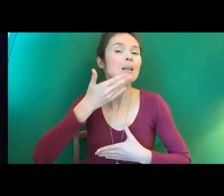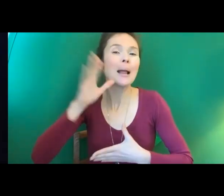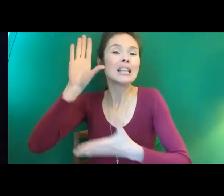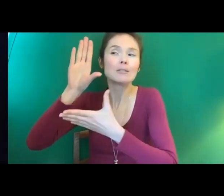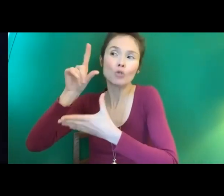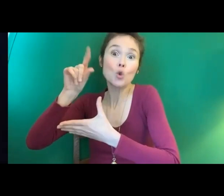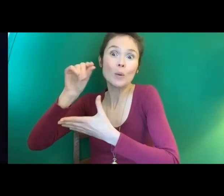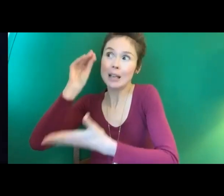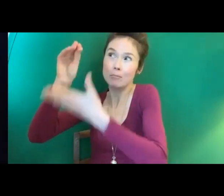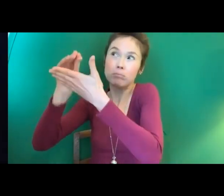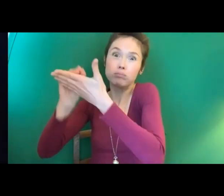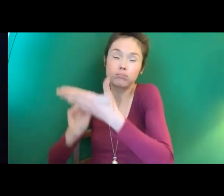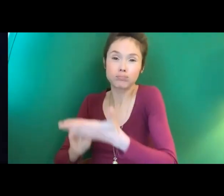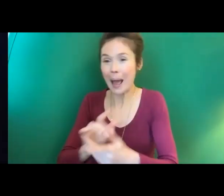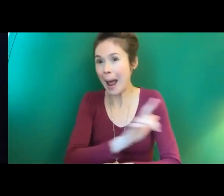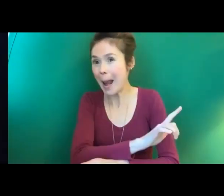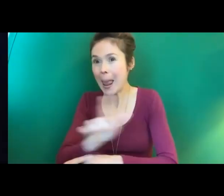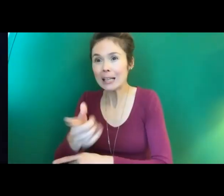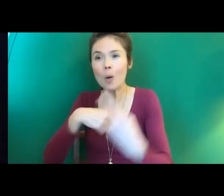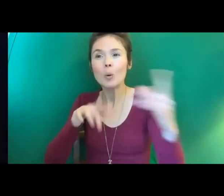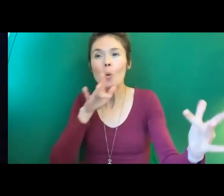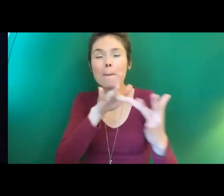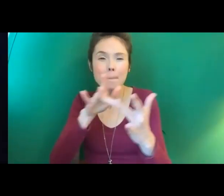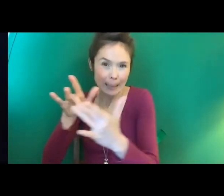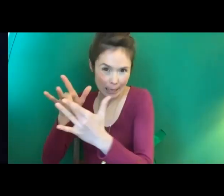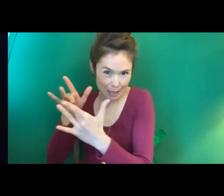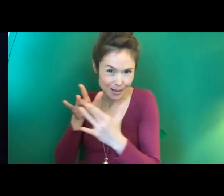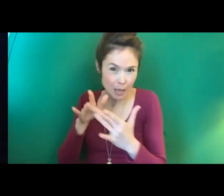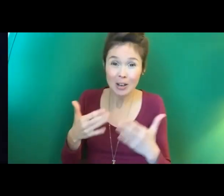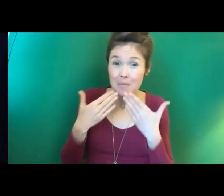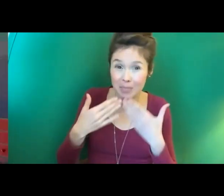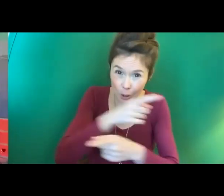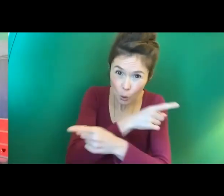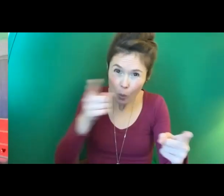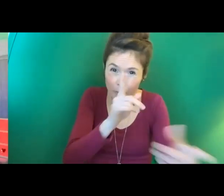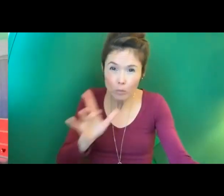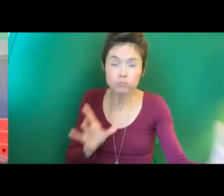can afterwards with the resources we've got. Thank you all for joining us.